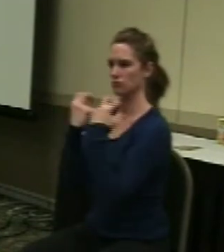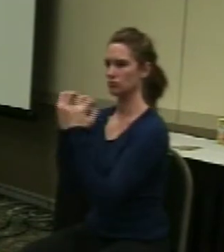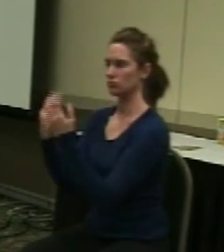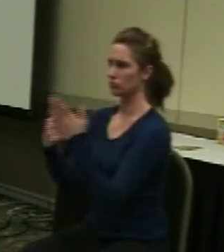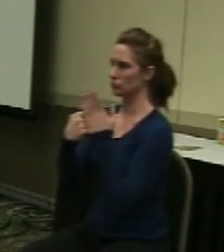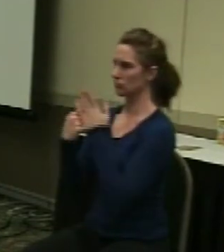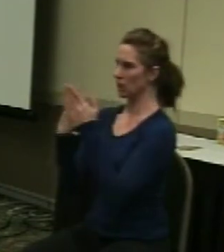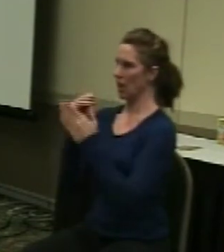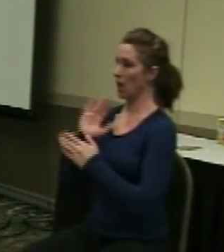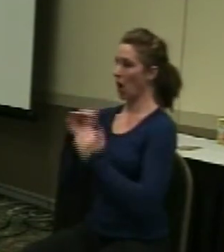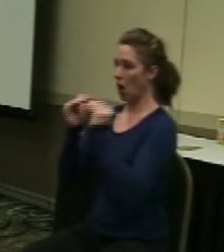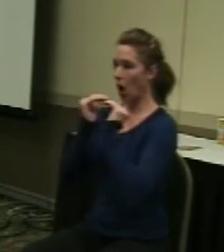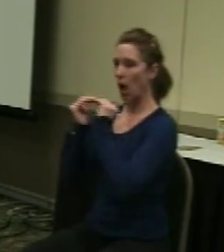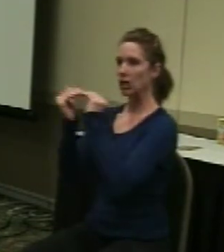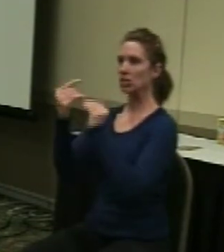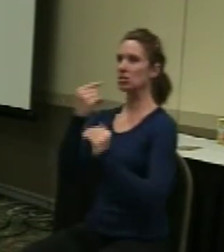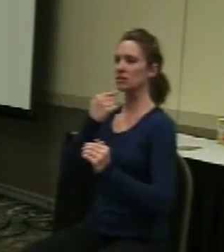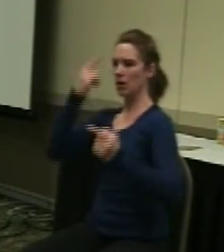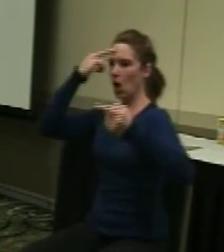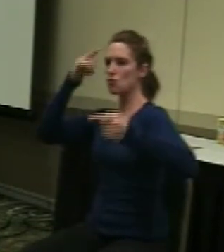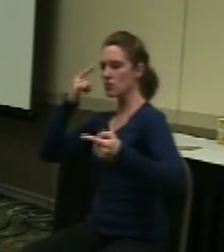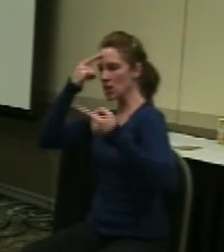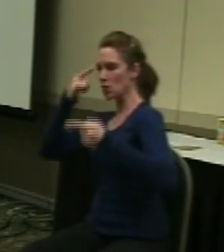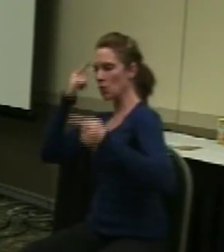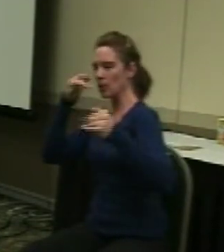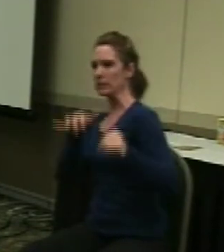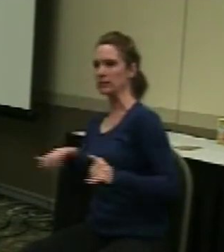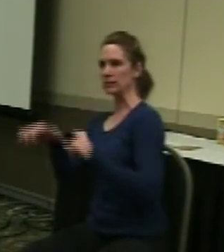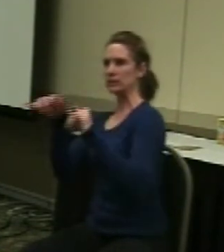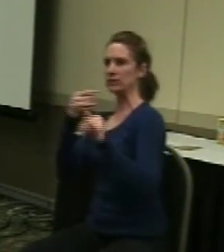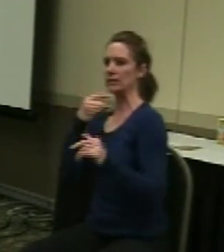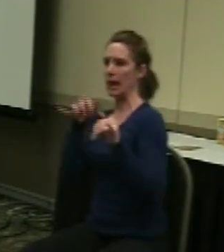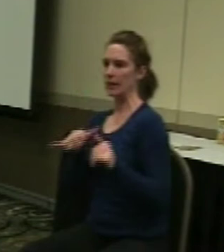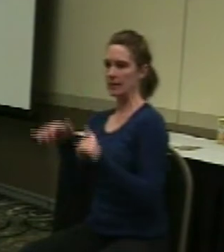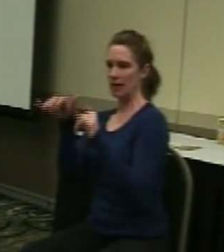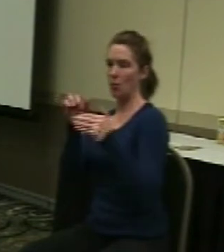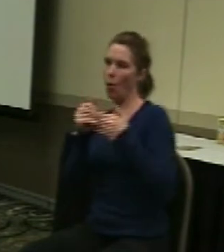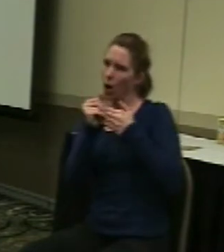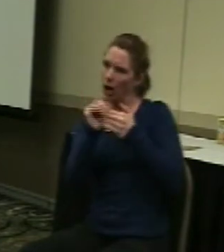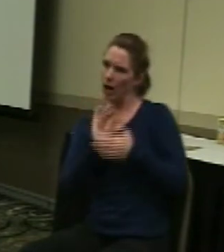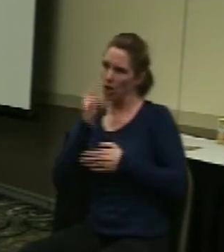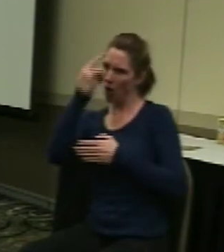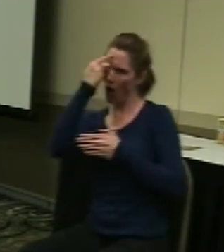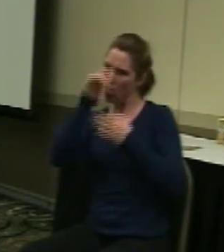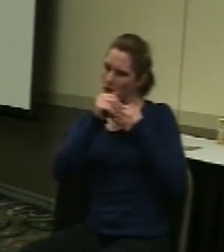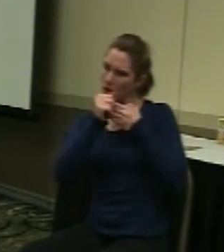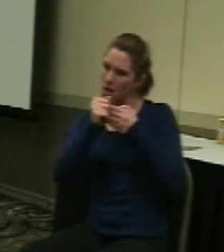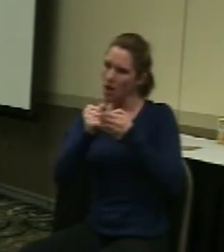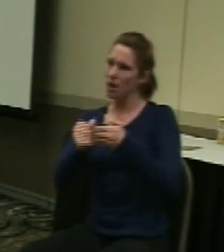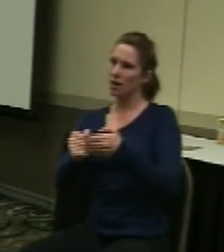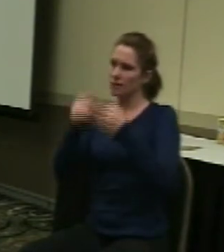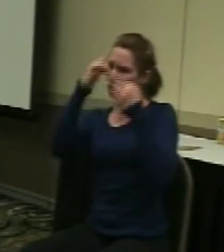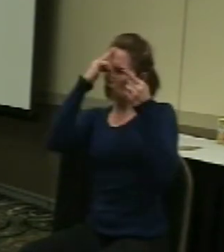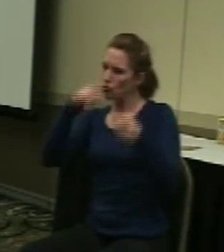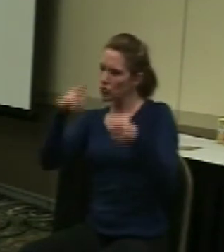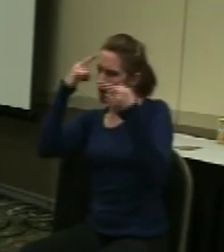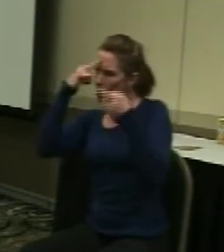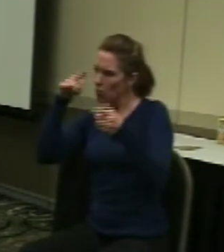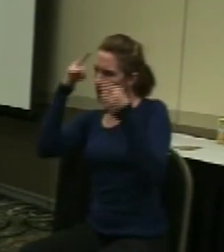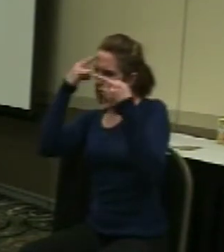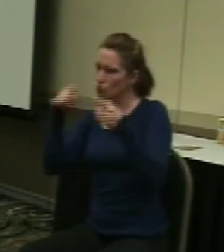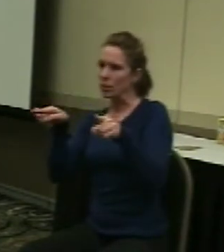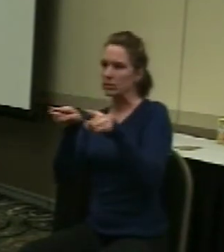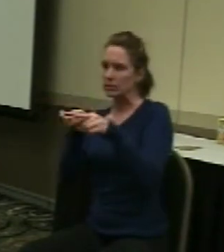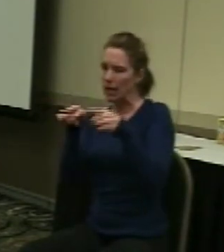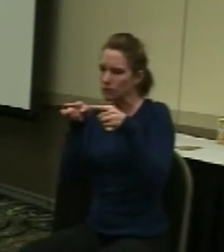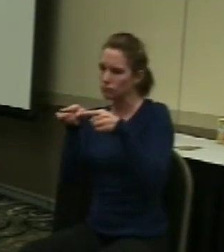indeed saying the same kinds of things, or they are guiding our thinking in the same direction. So therefore we have